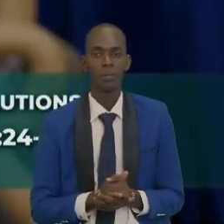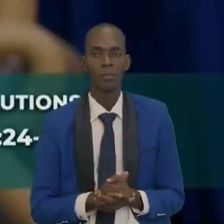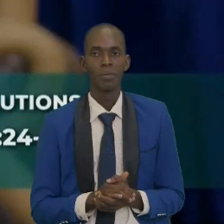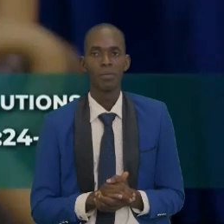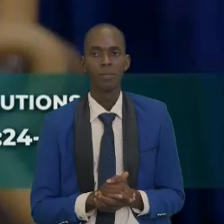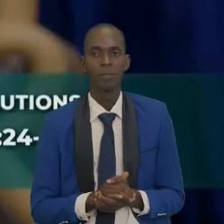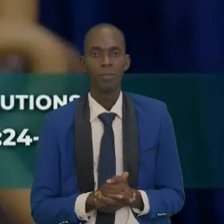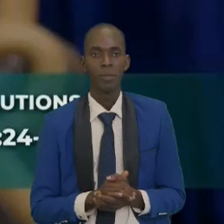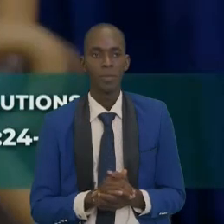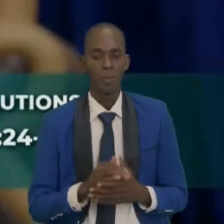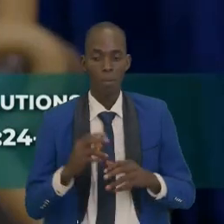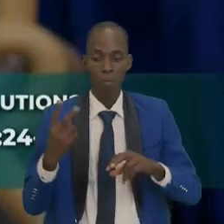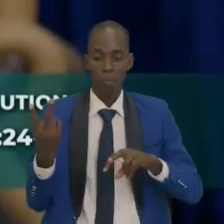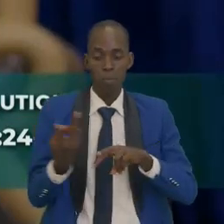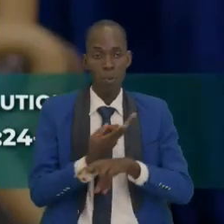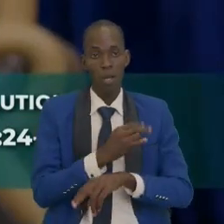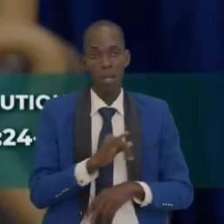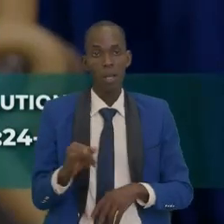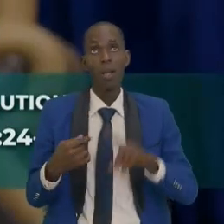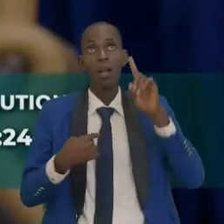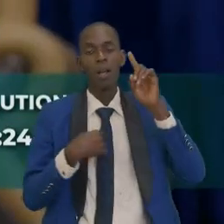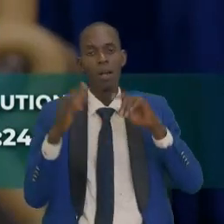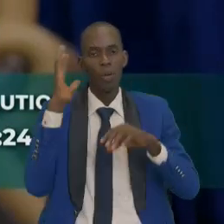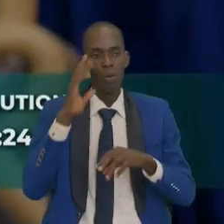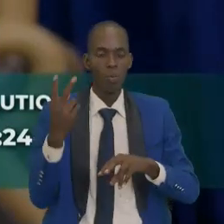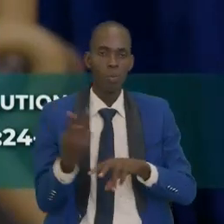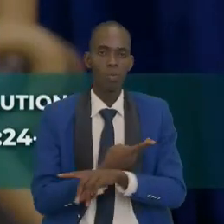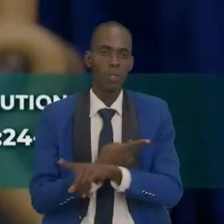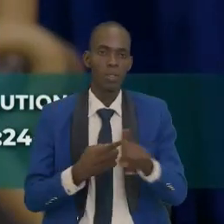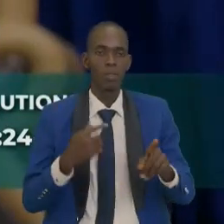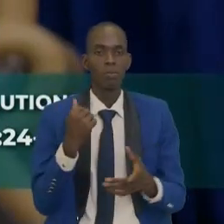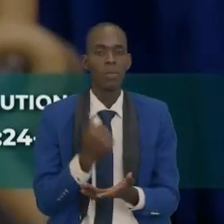and multiplying I will multiply thee